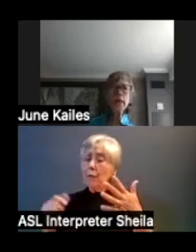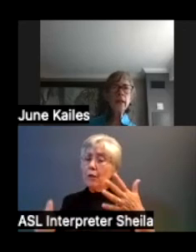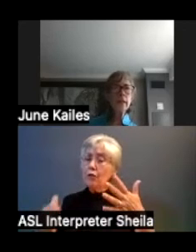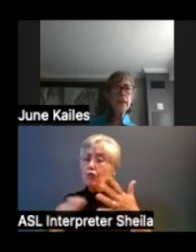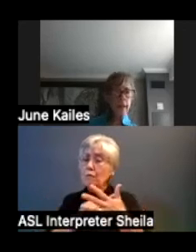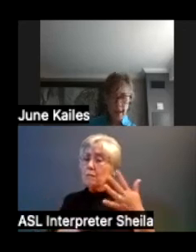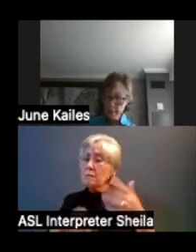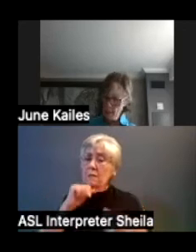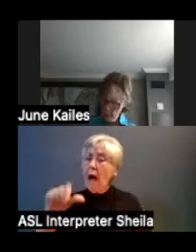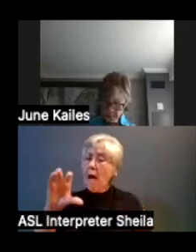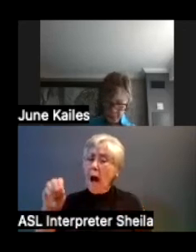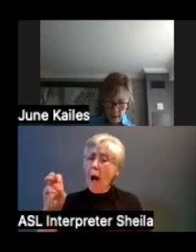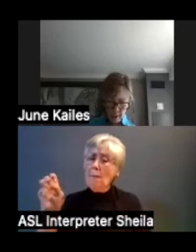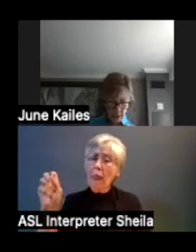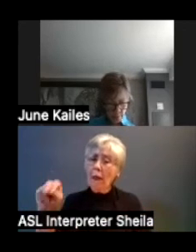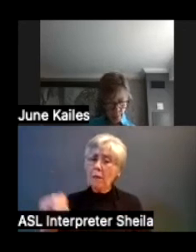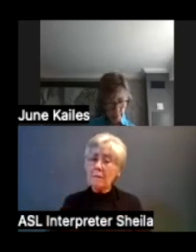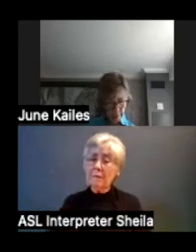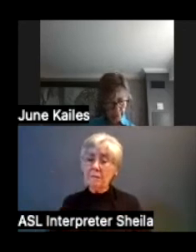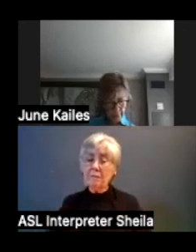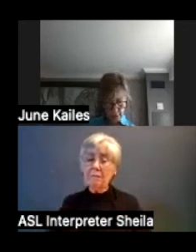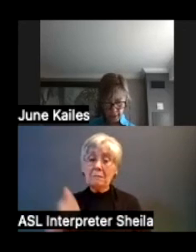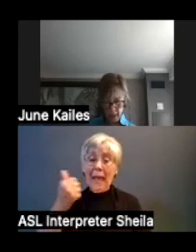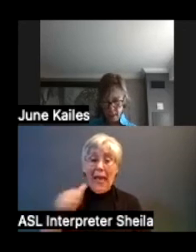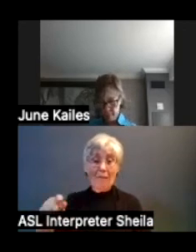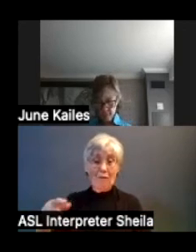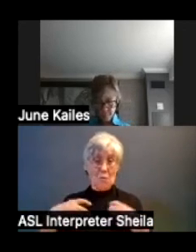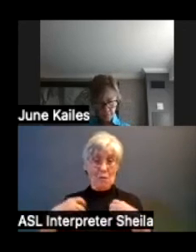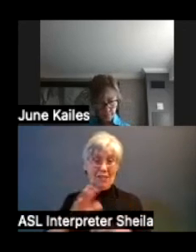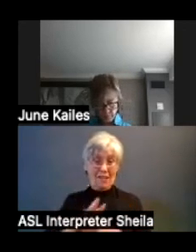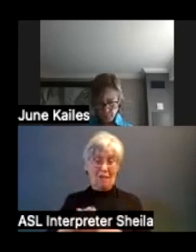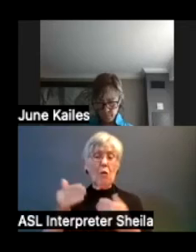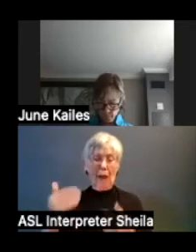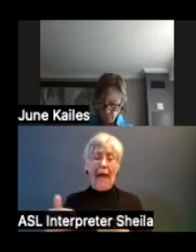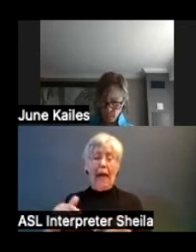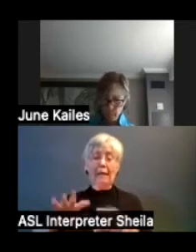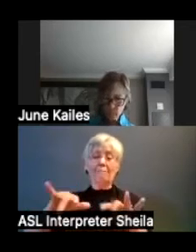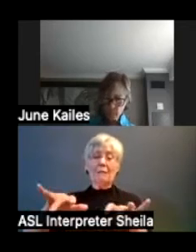You can, any of you who dare to, just put your answers in chat.